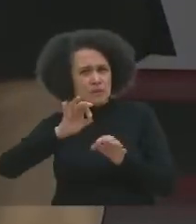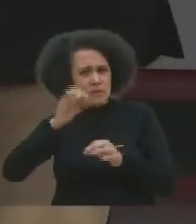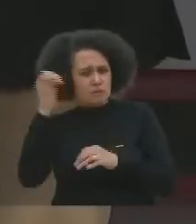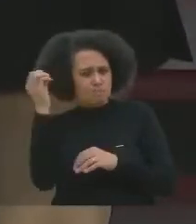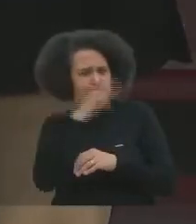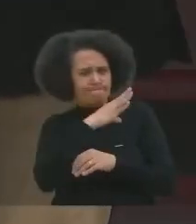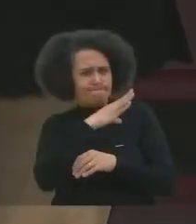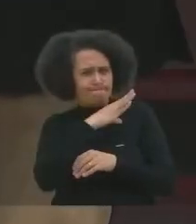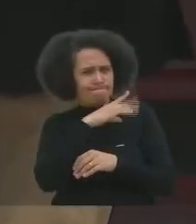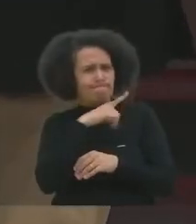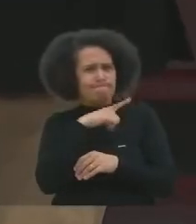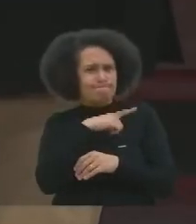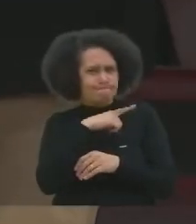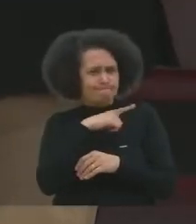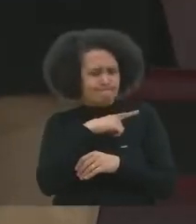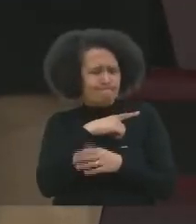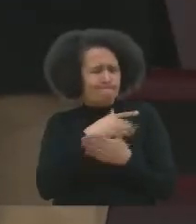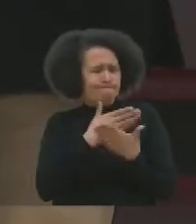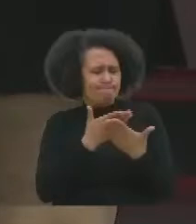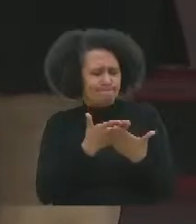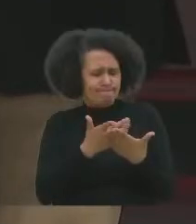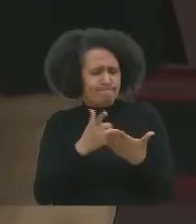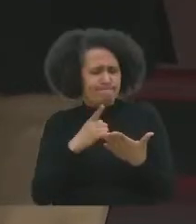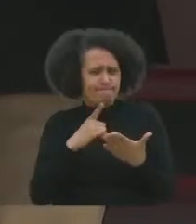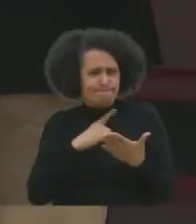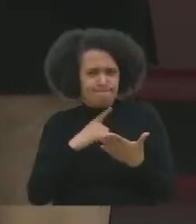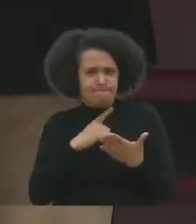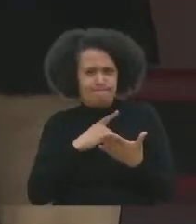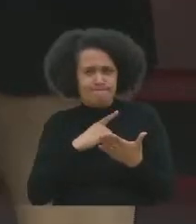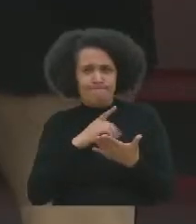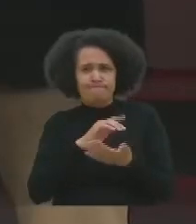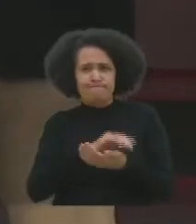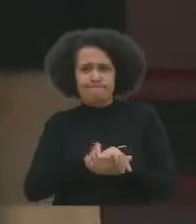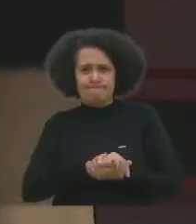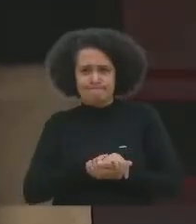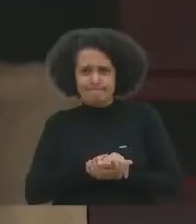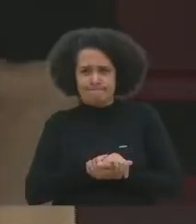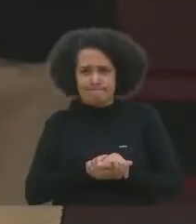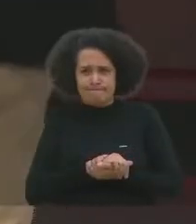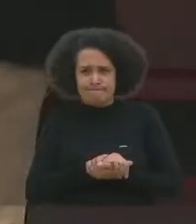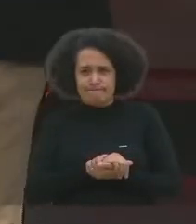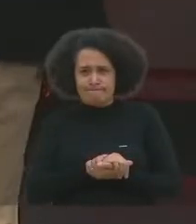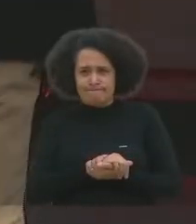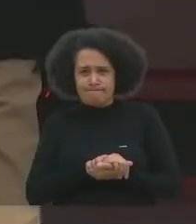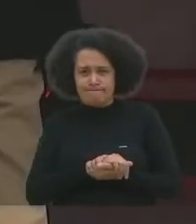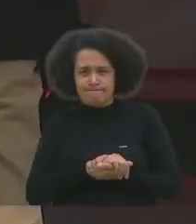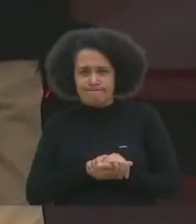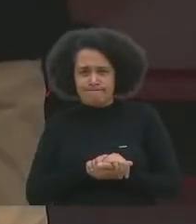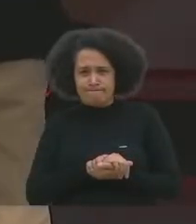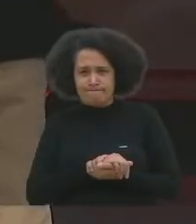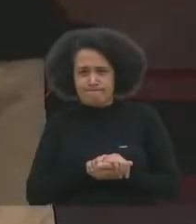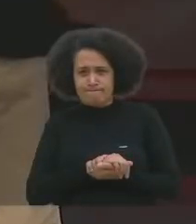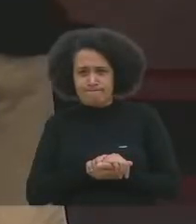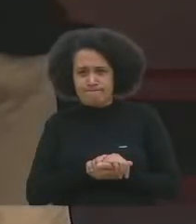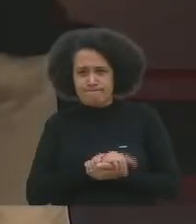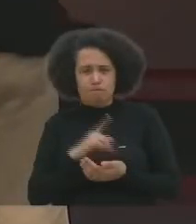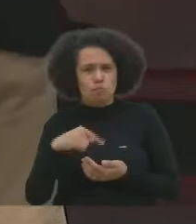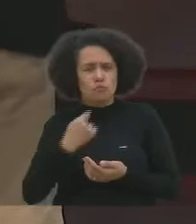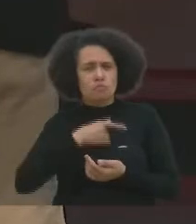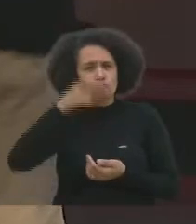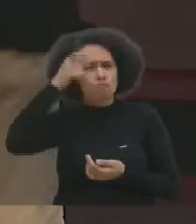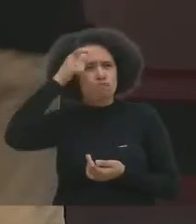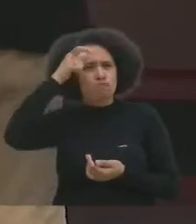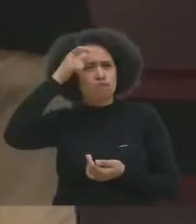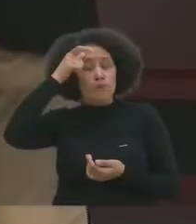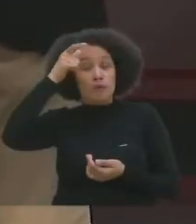is always there to use those to lure us away from our God and get us on his hook. O diabo sempre está ali para usar tudo